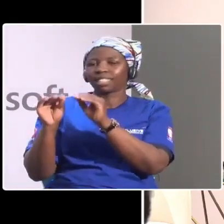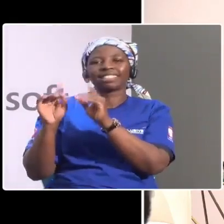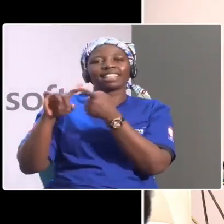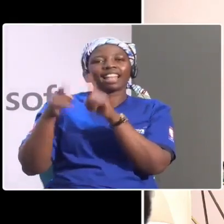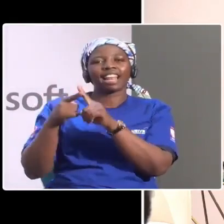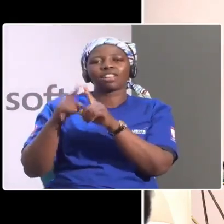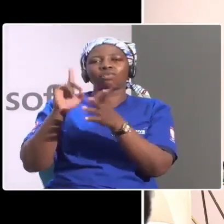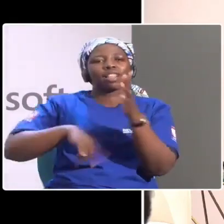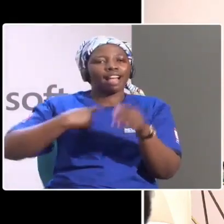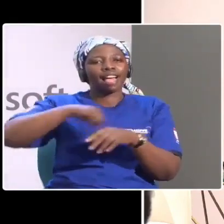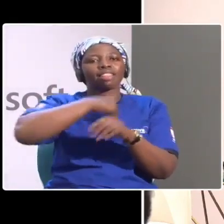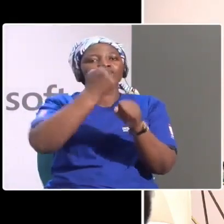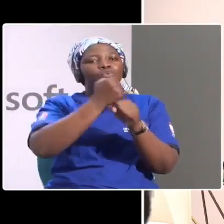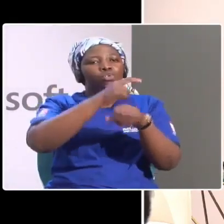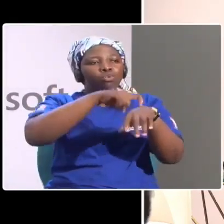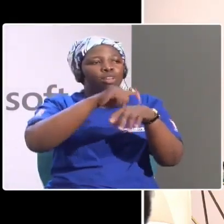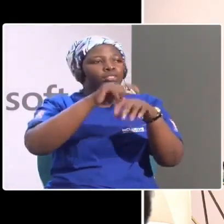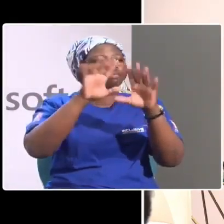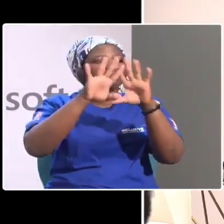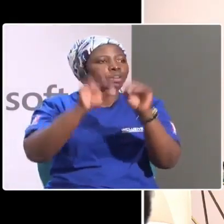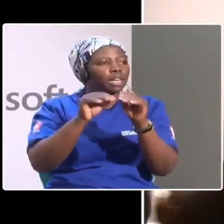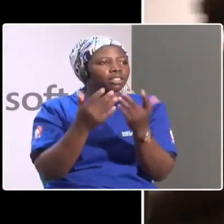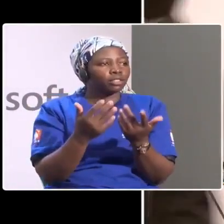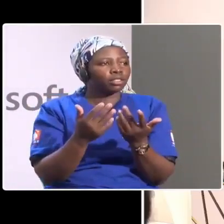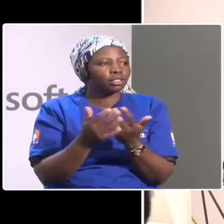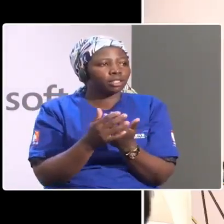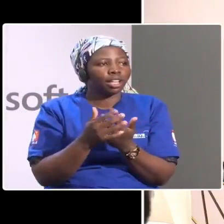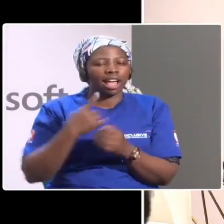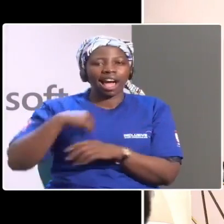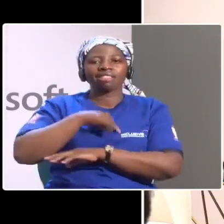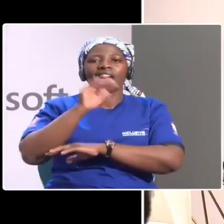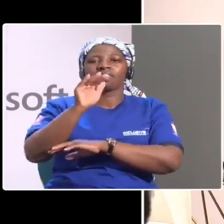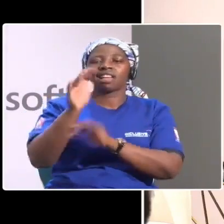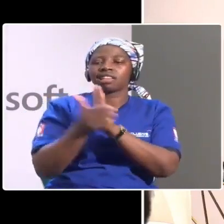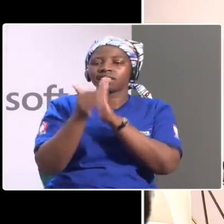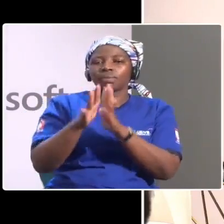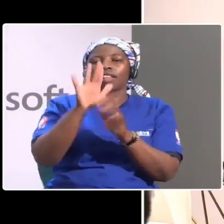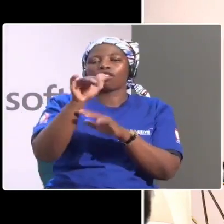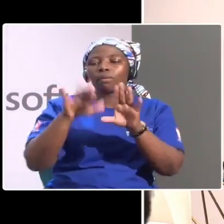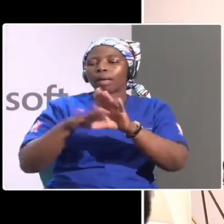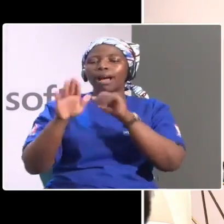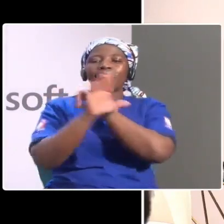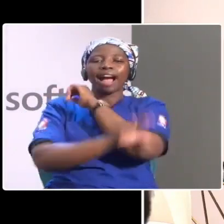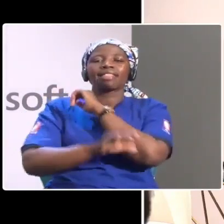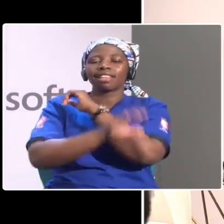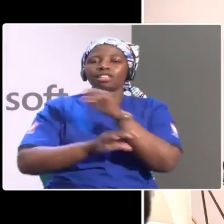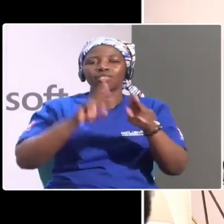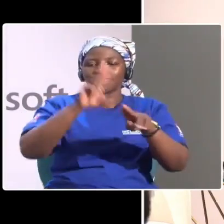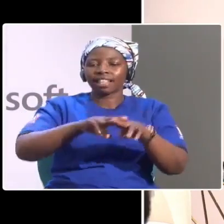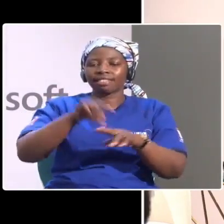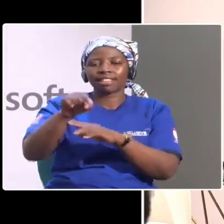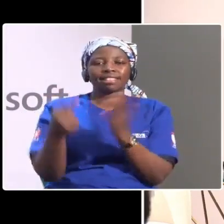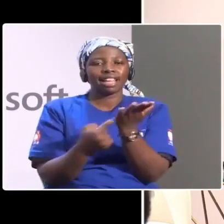we do during the harmonization, we call on experts from member states to sit in these